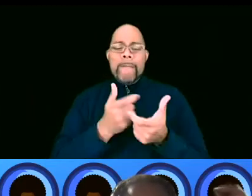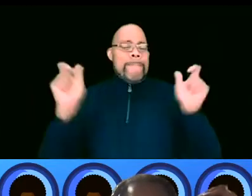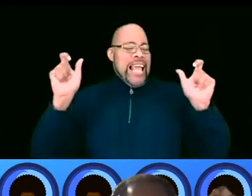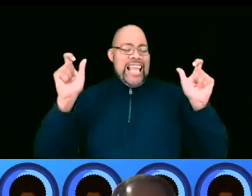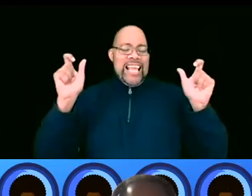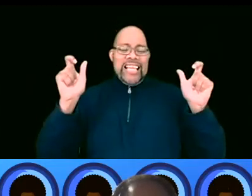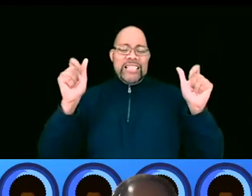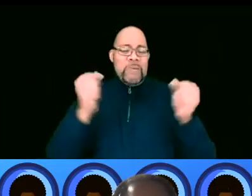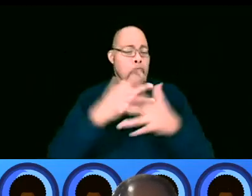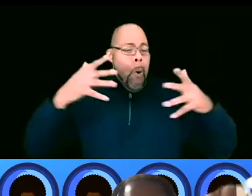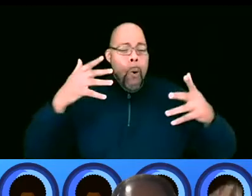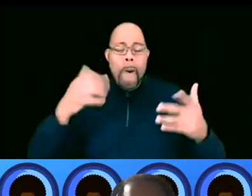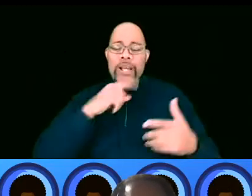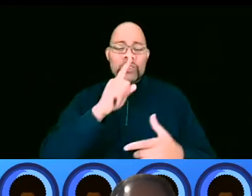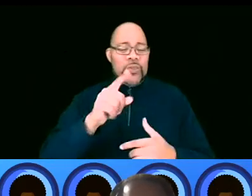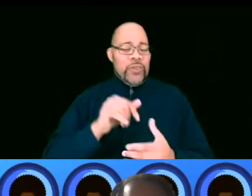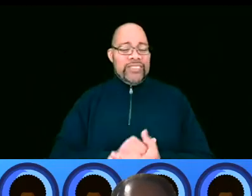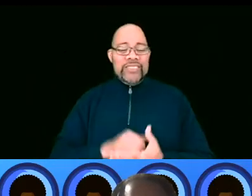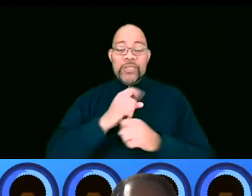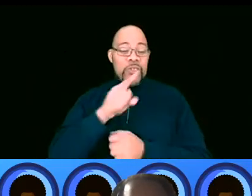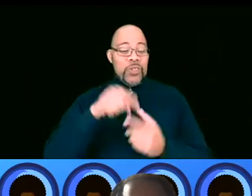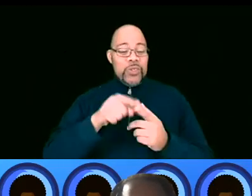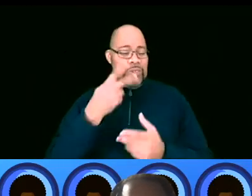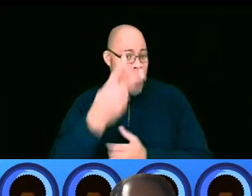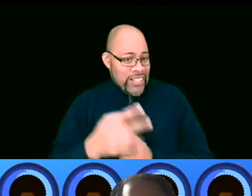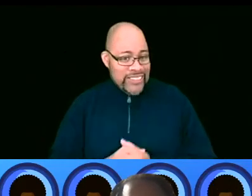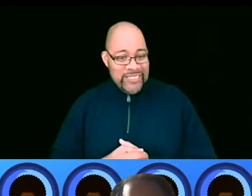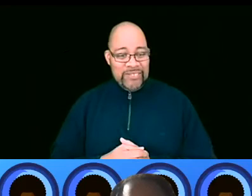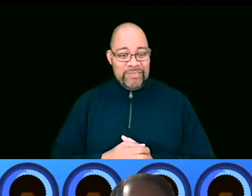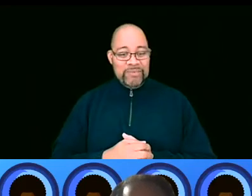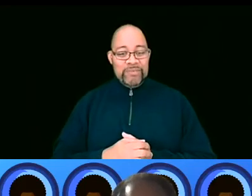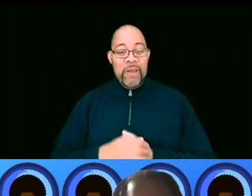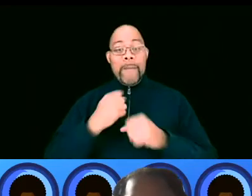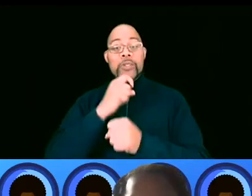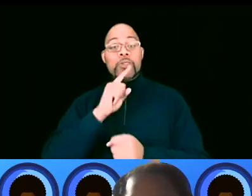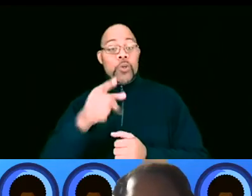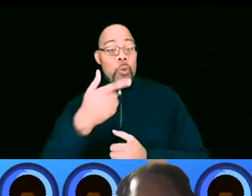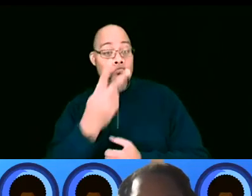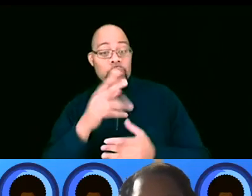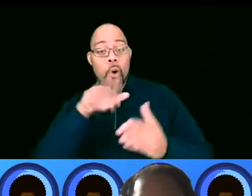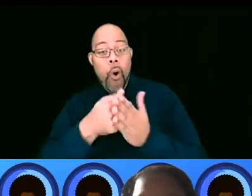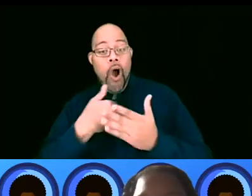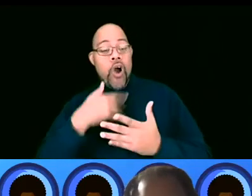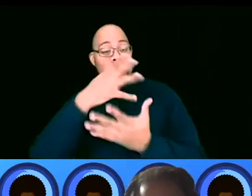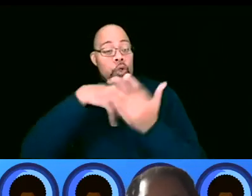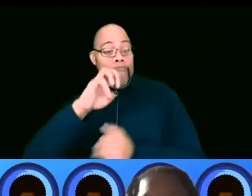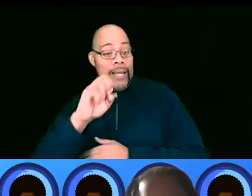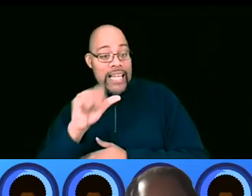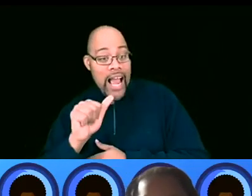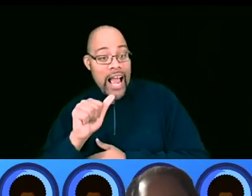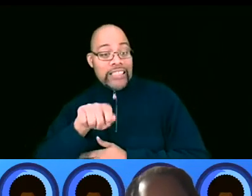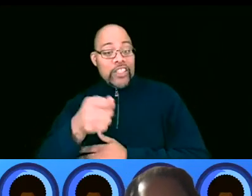splash. Just make sure just make sure you're tuned in. Make sure you guys tune into all of our social media channels. So